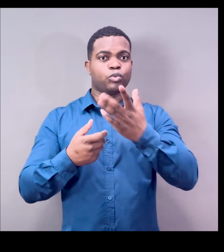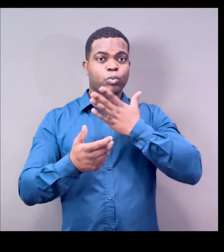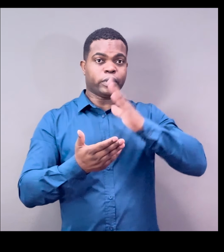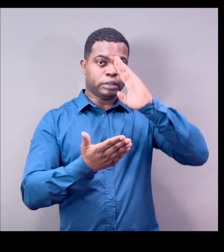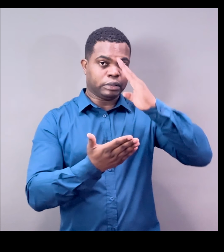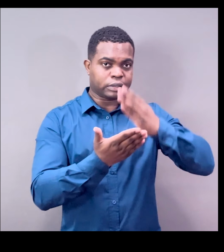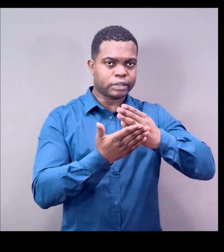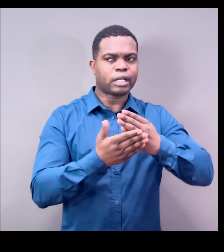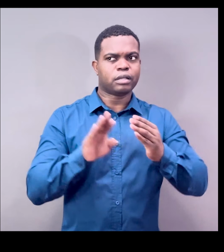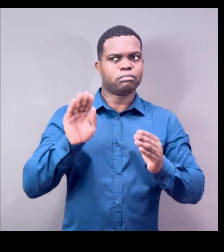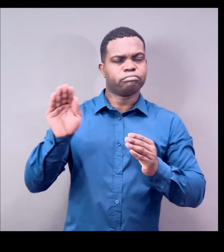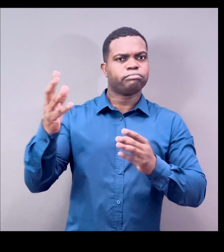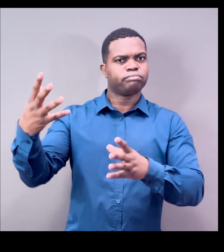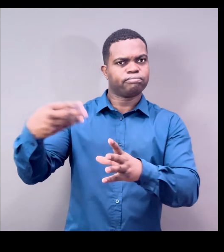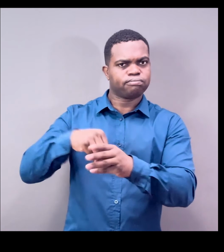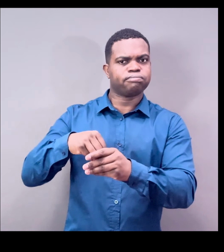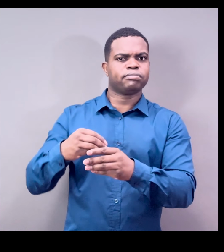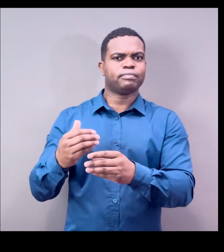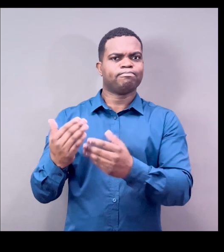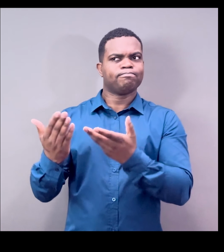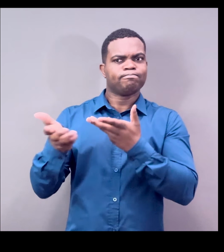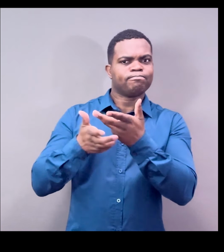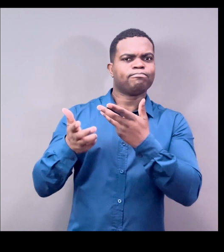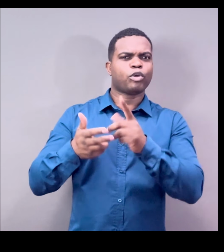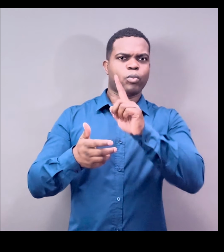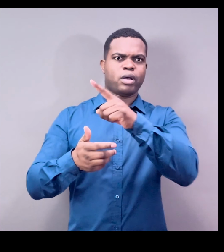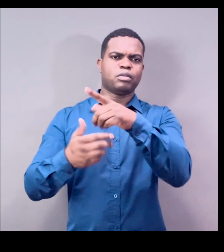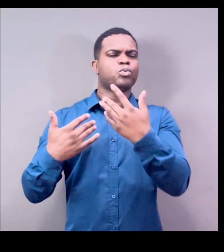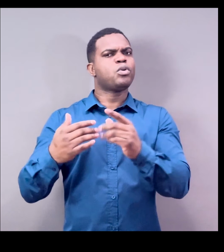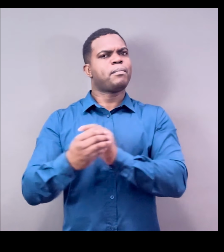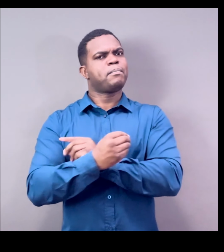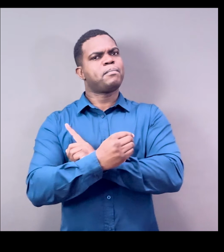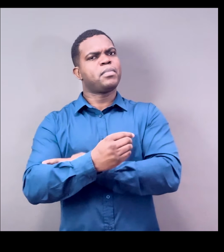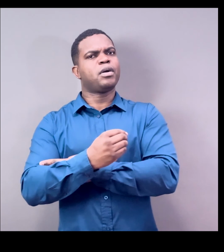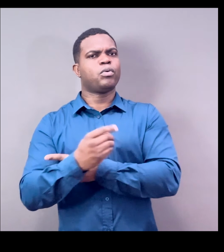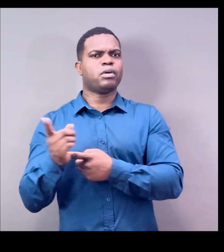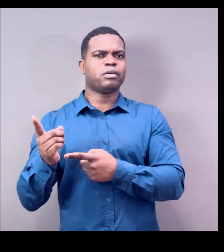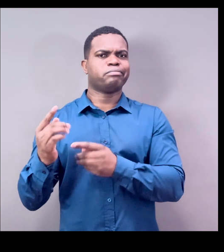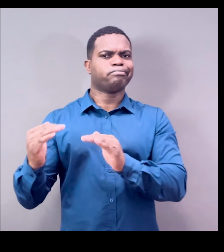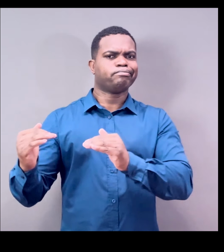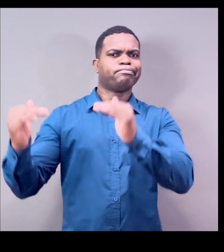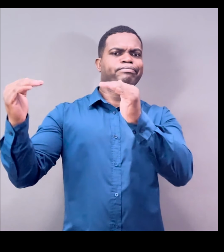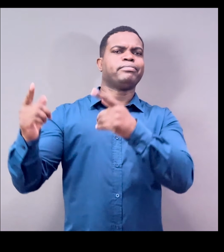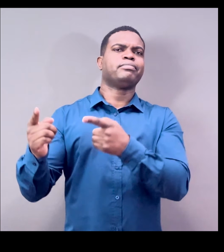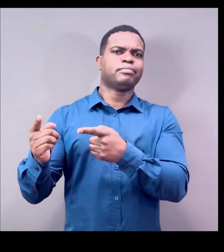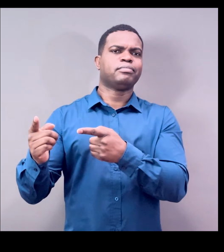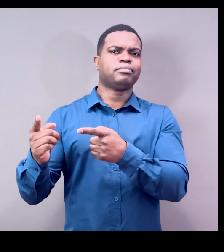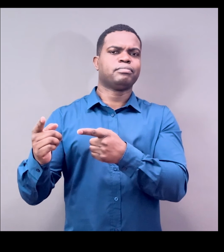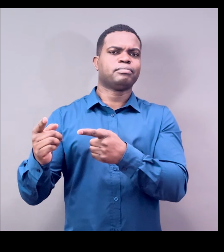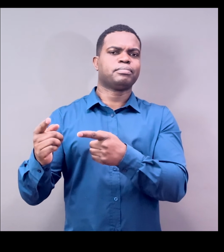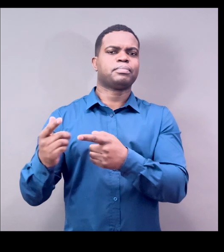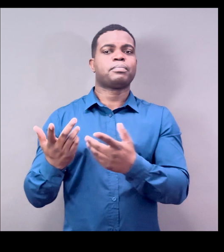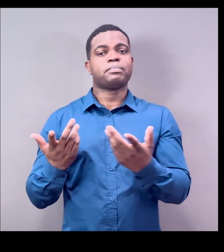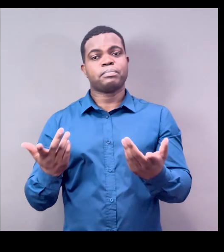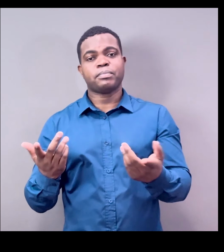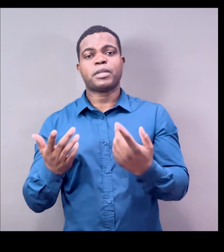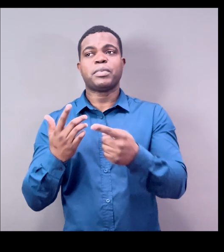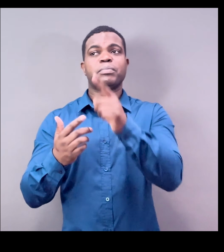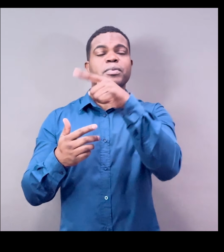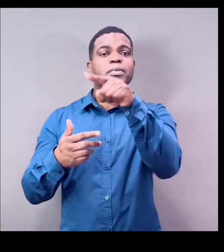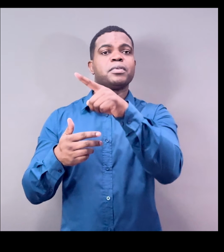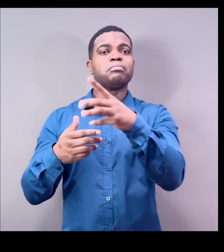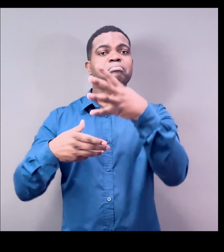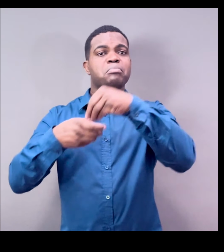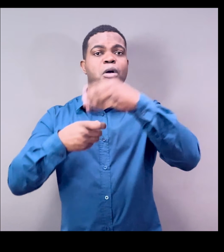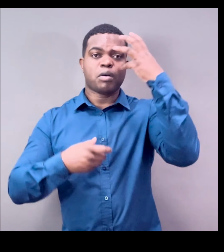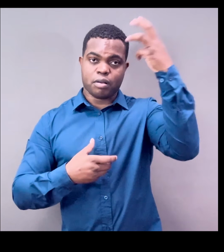decision-making processes because they have high power and high interest. Remember that I've mentioned an example that the key